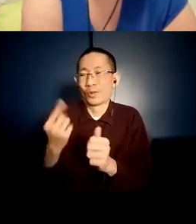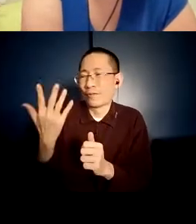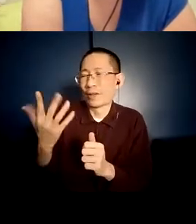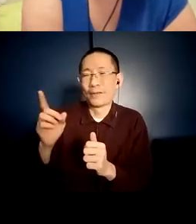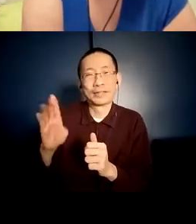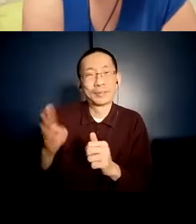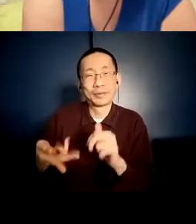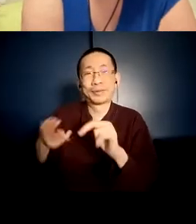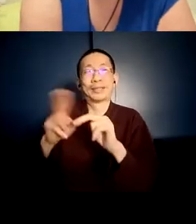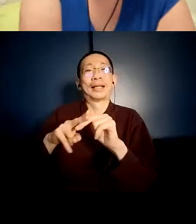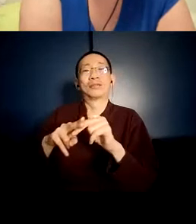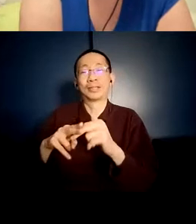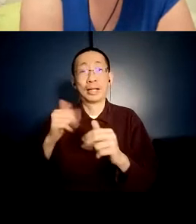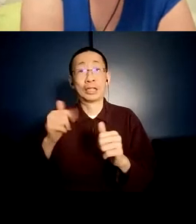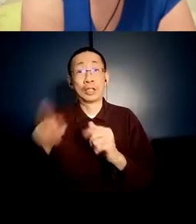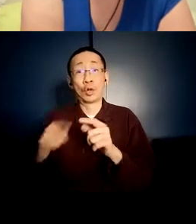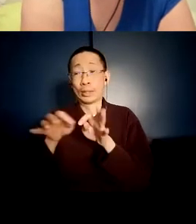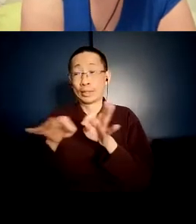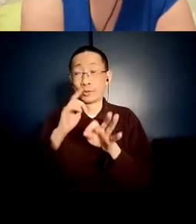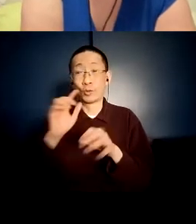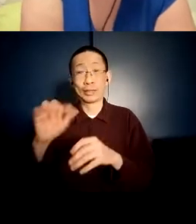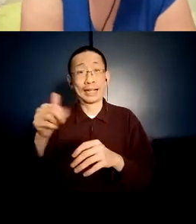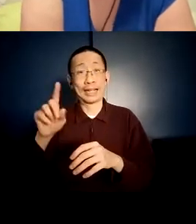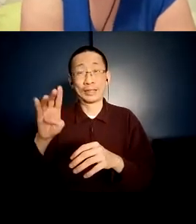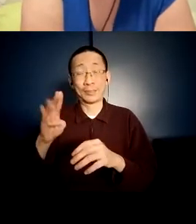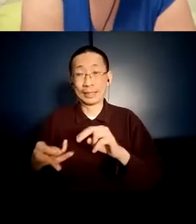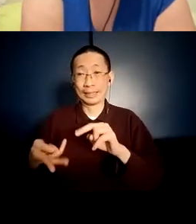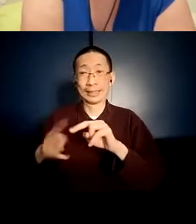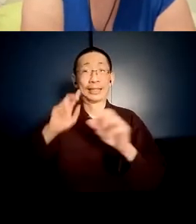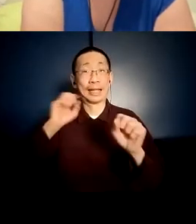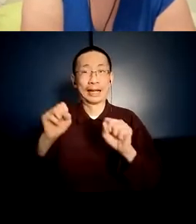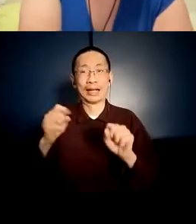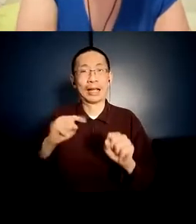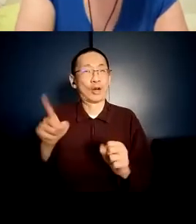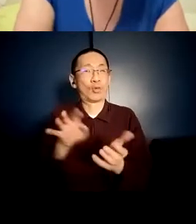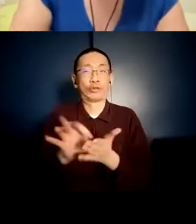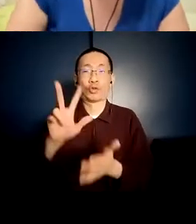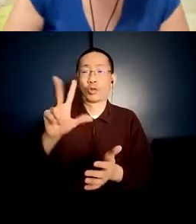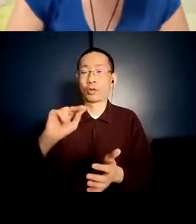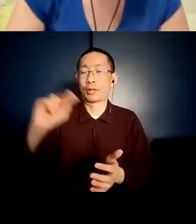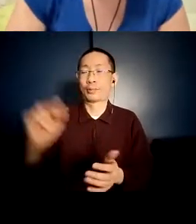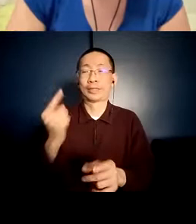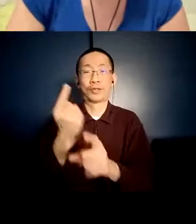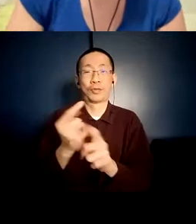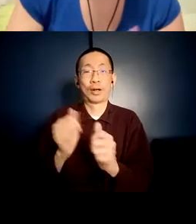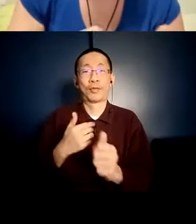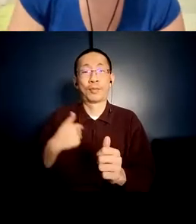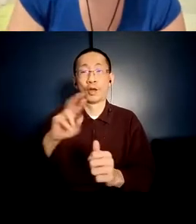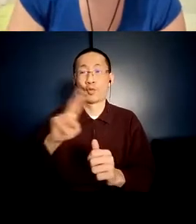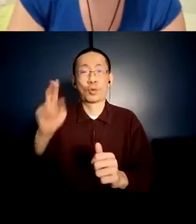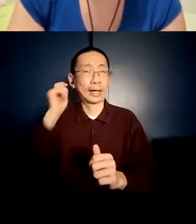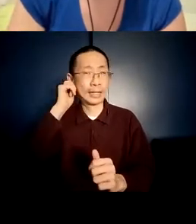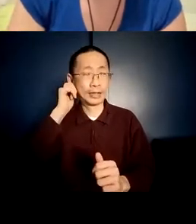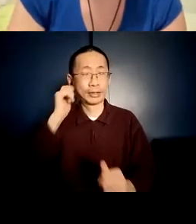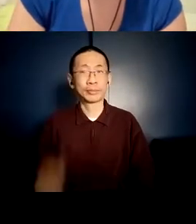louder, because when the sentences were 10 decibels louder, I only got 30% correct with my right ear. So if we think